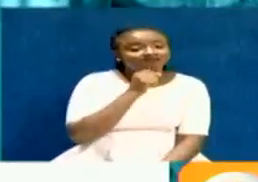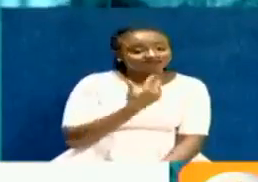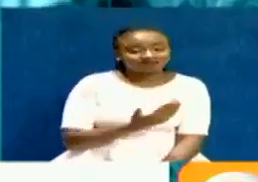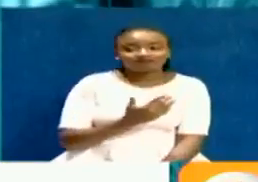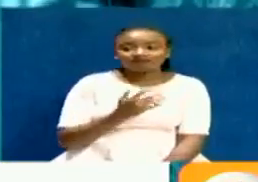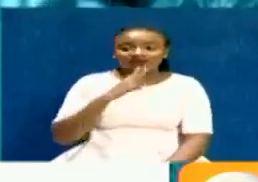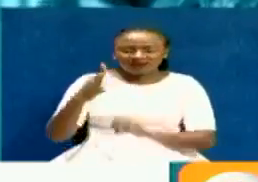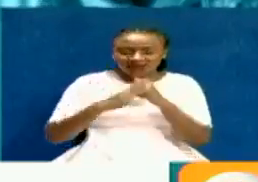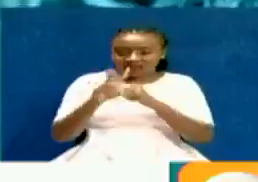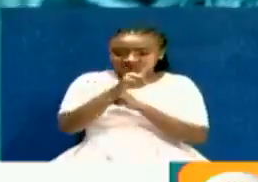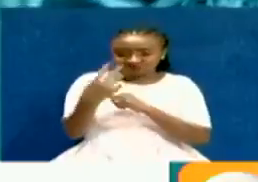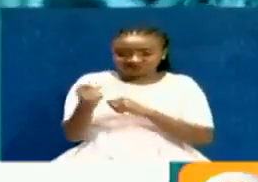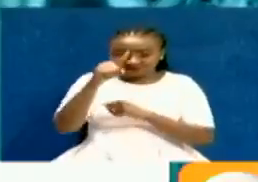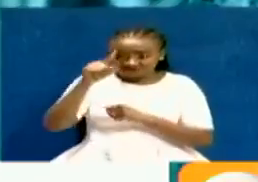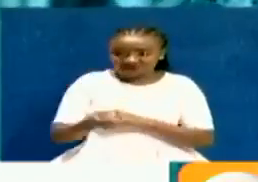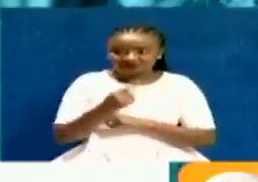far,